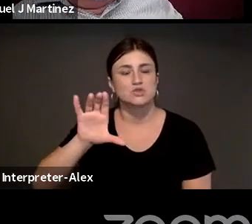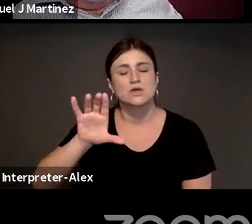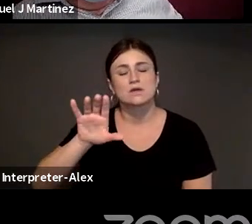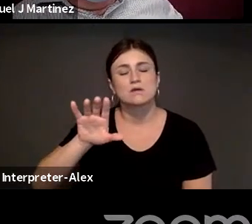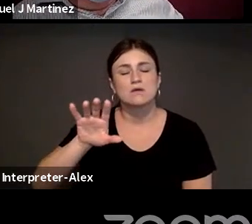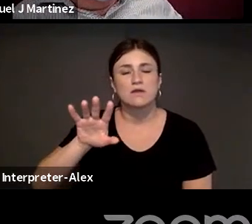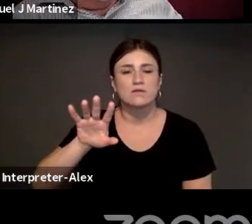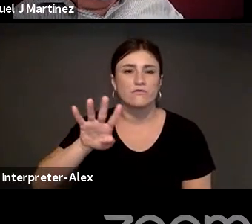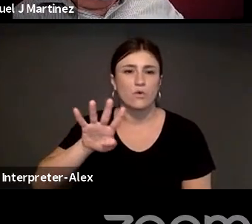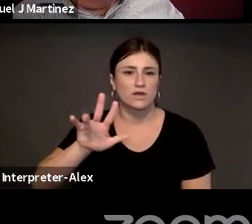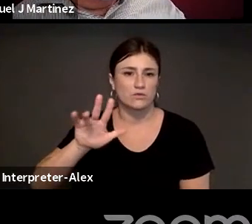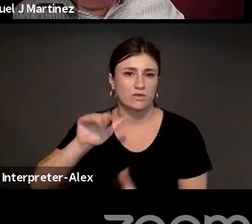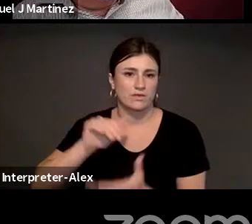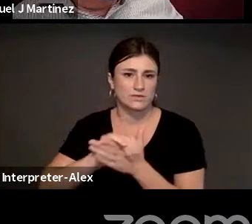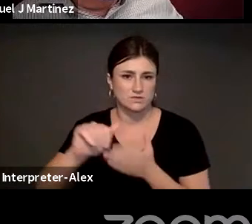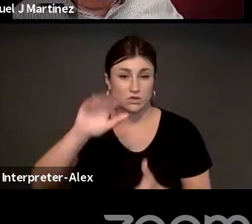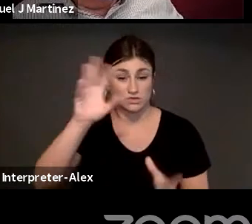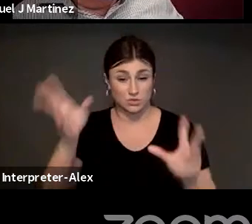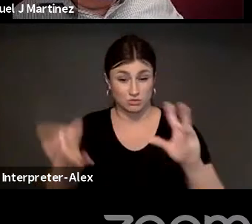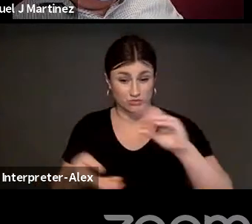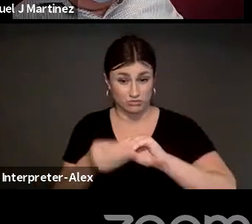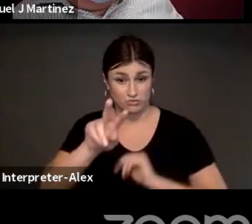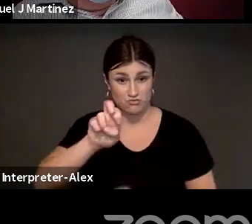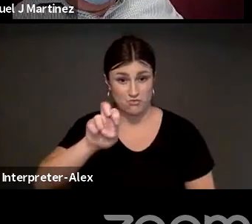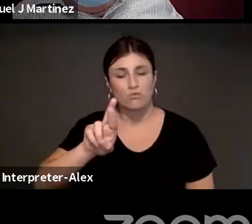$743,025 for a total projected revenue of